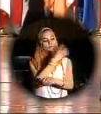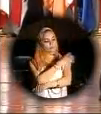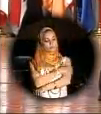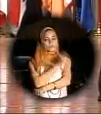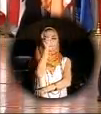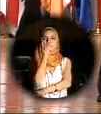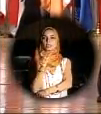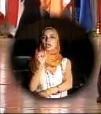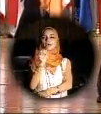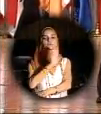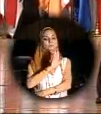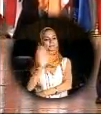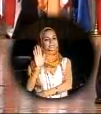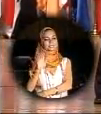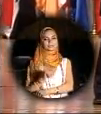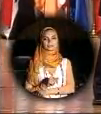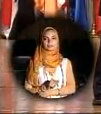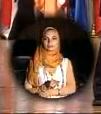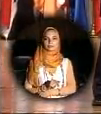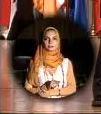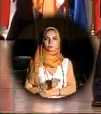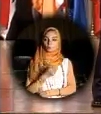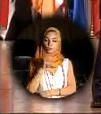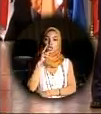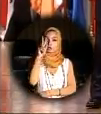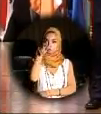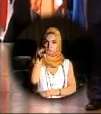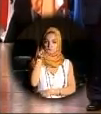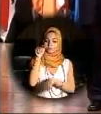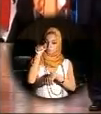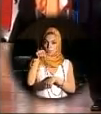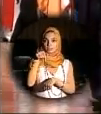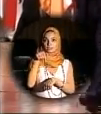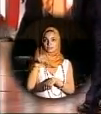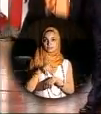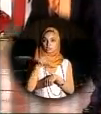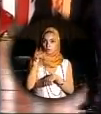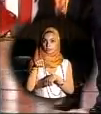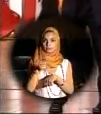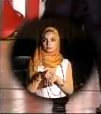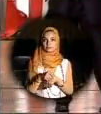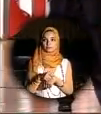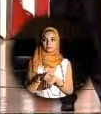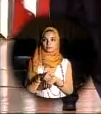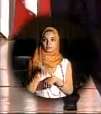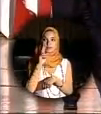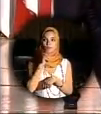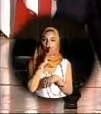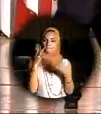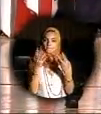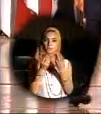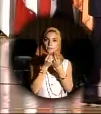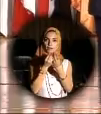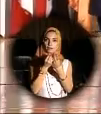last feature, technology that is fully accessible, which is not the last one, we have 22 different ones